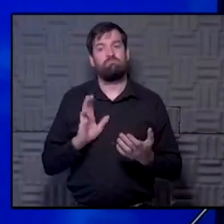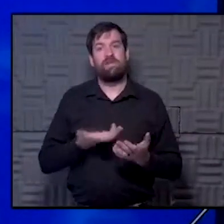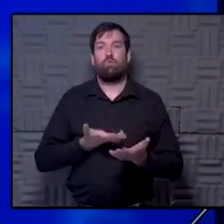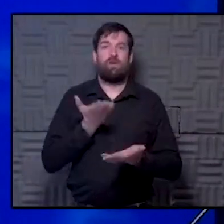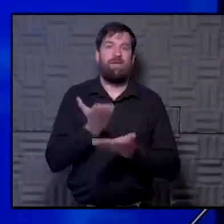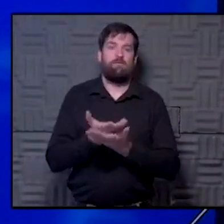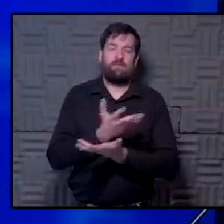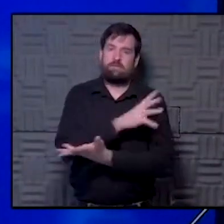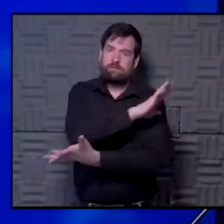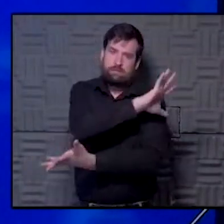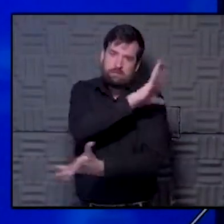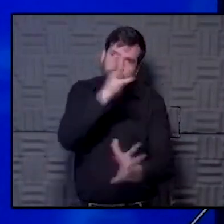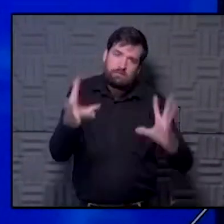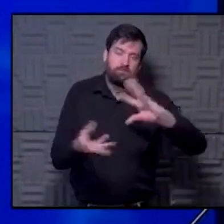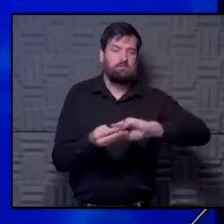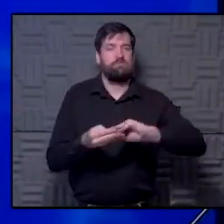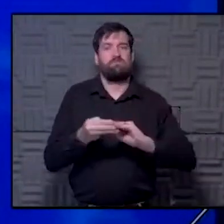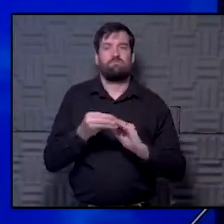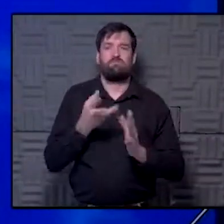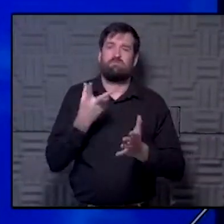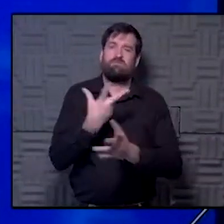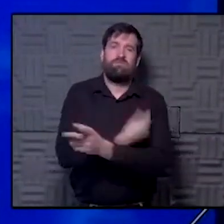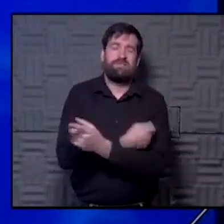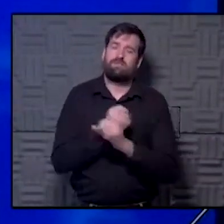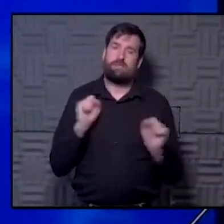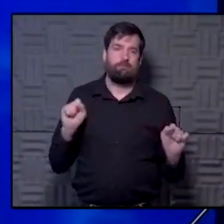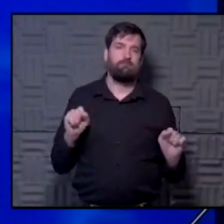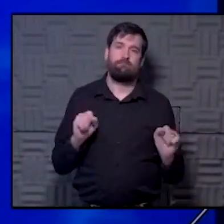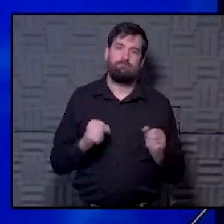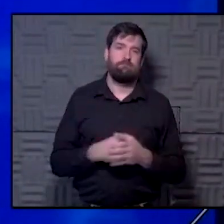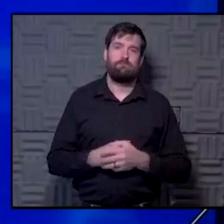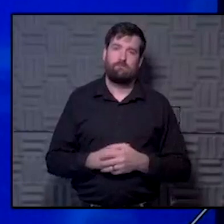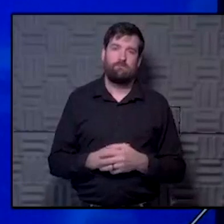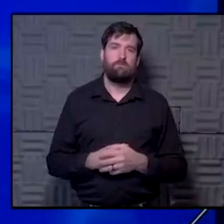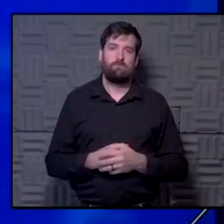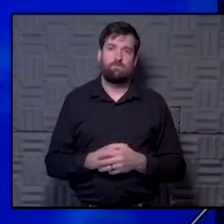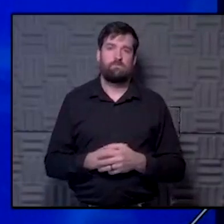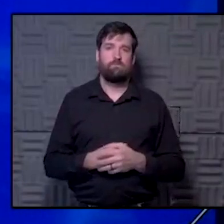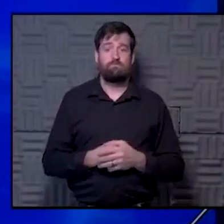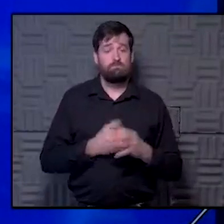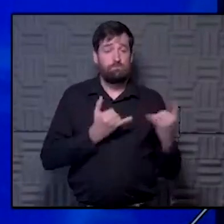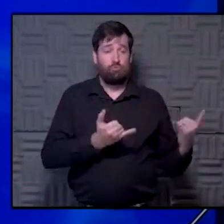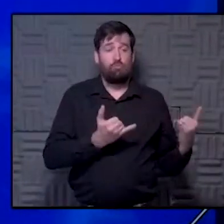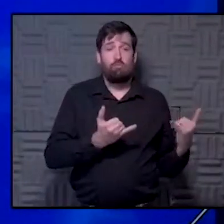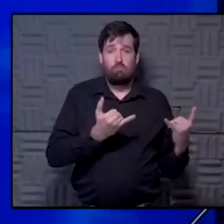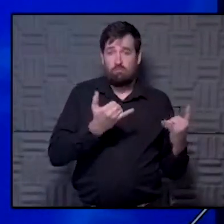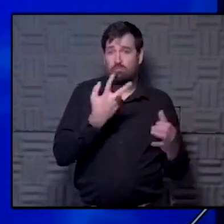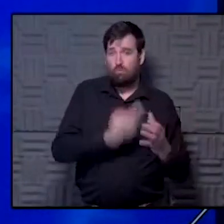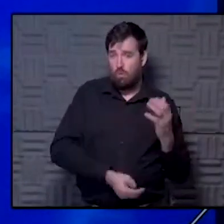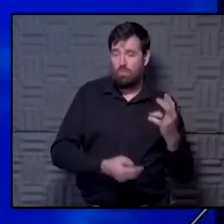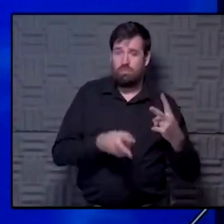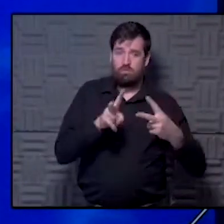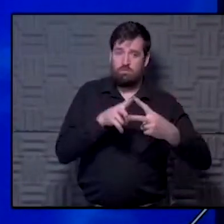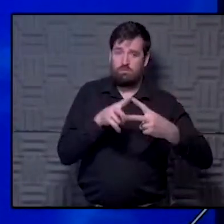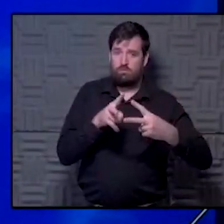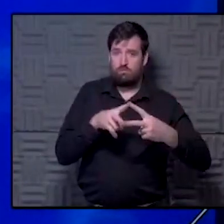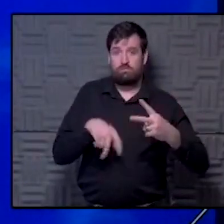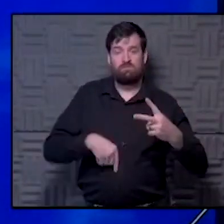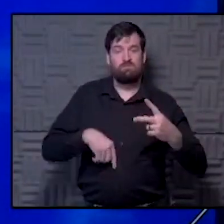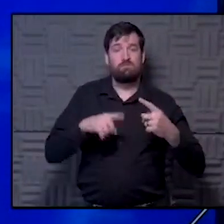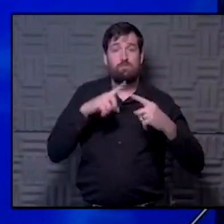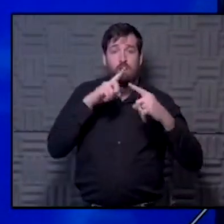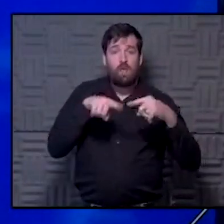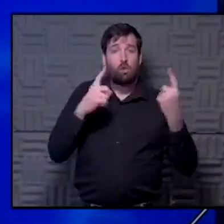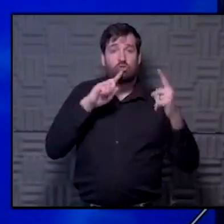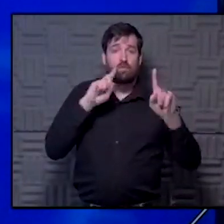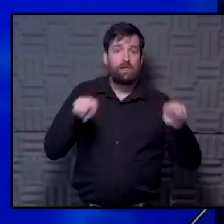evidence shows us that the vaccine is safe. Both candidates, right? Both currently available candidates. That allergic reactions are very